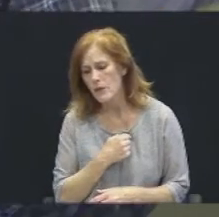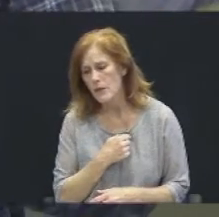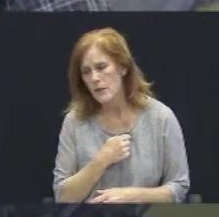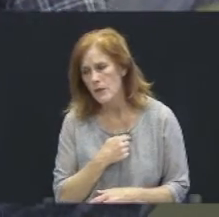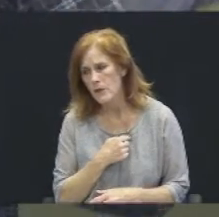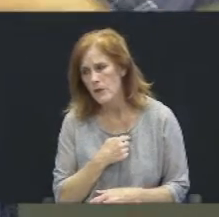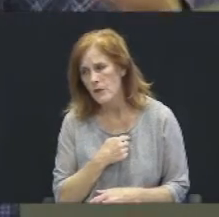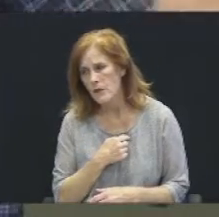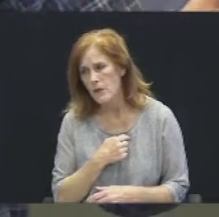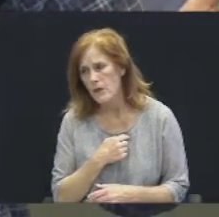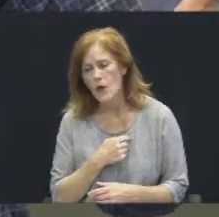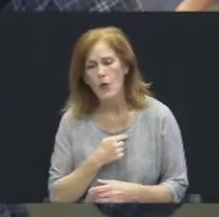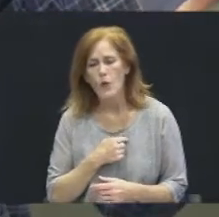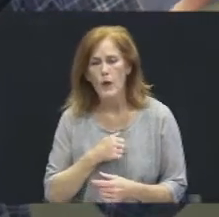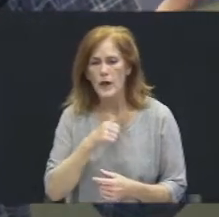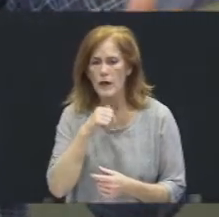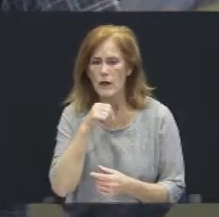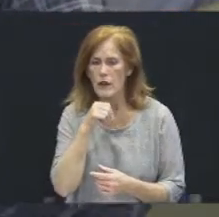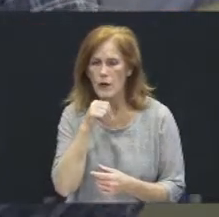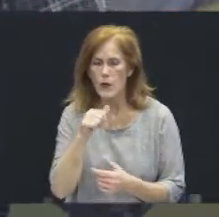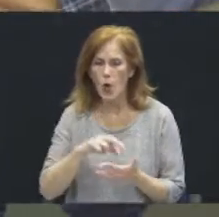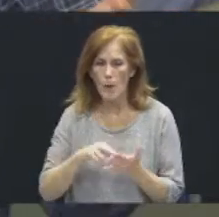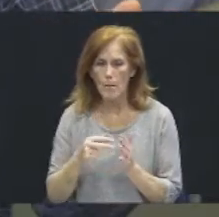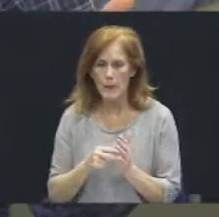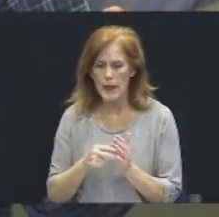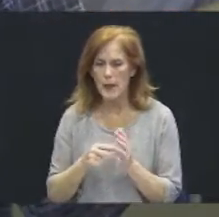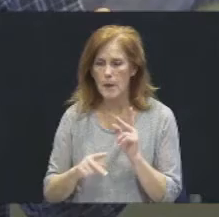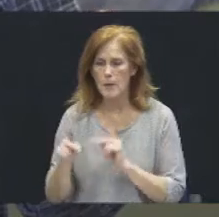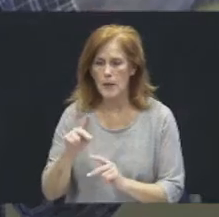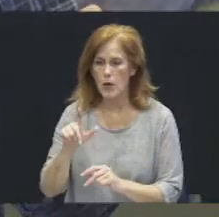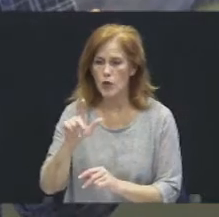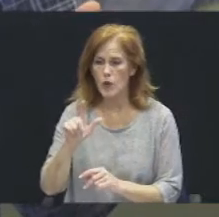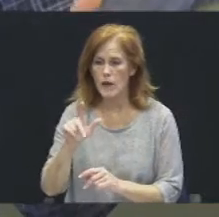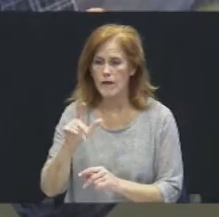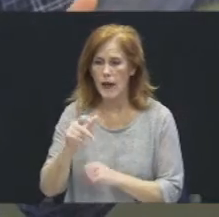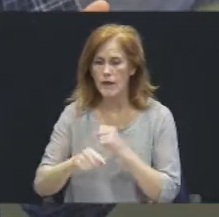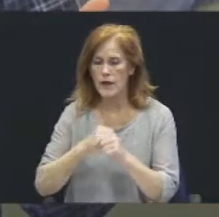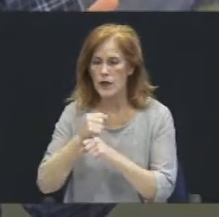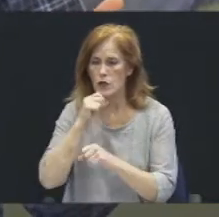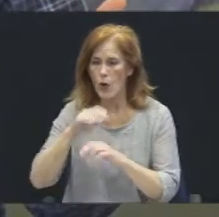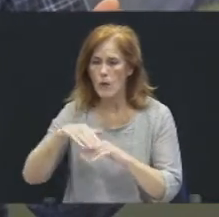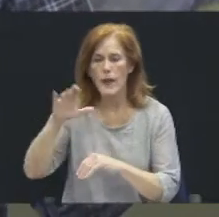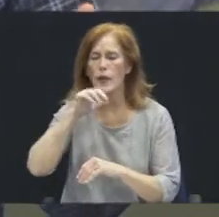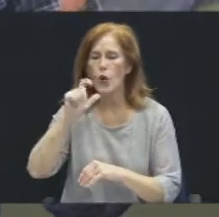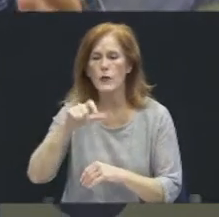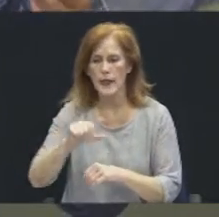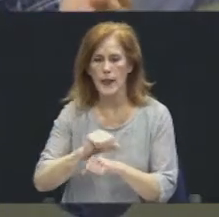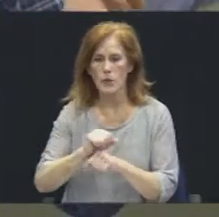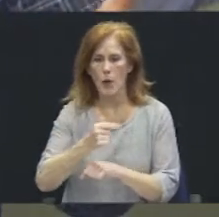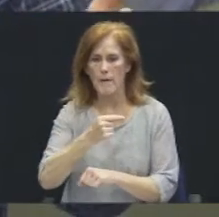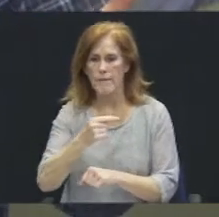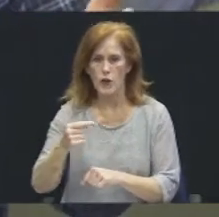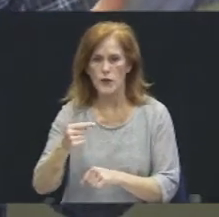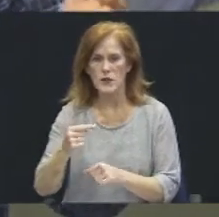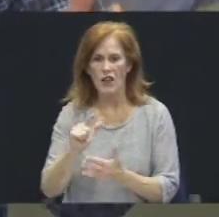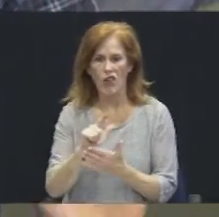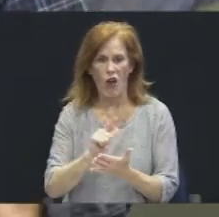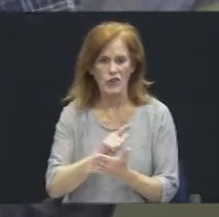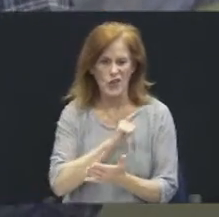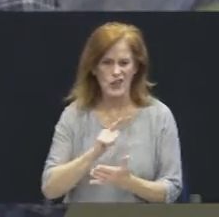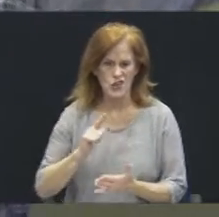are 25 and up. They don't need the Employment First legislation. What we're talking